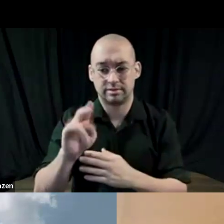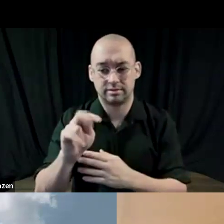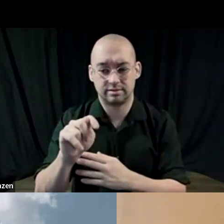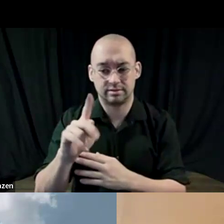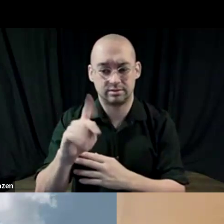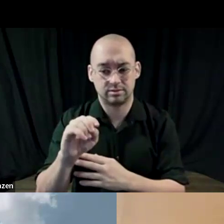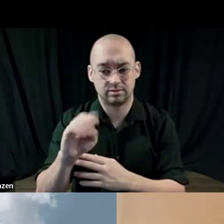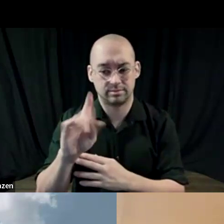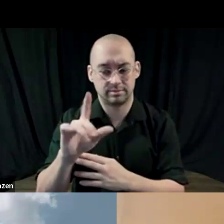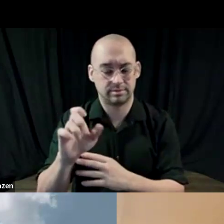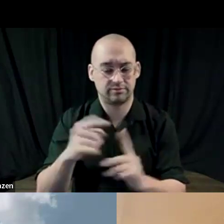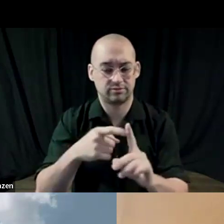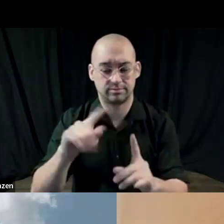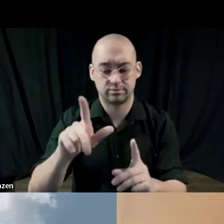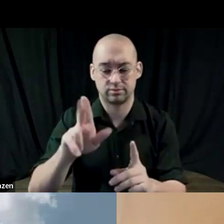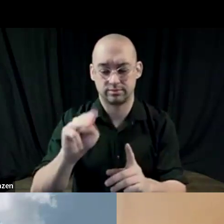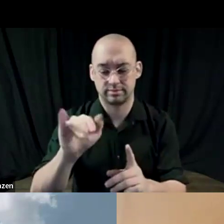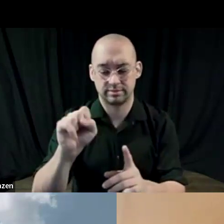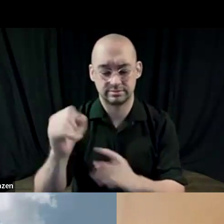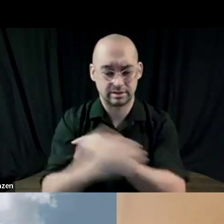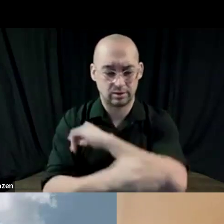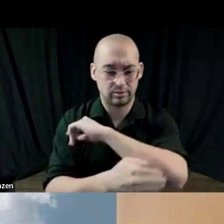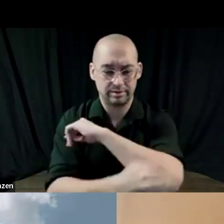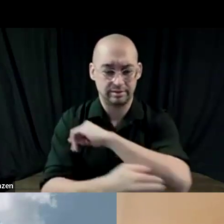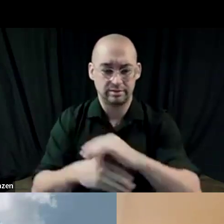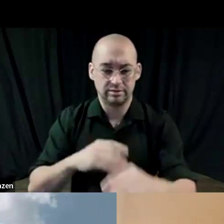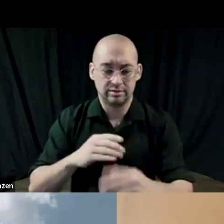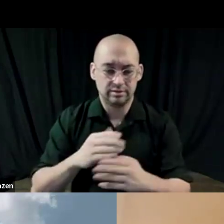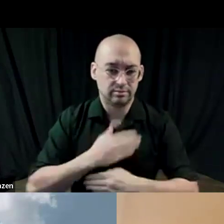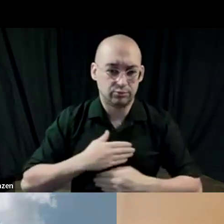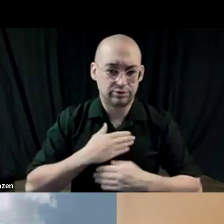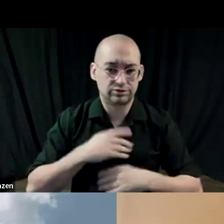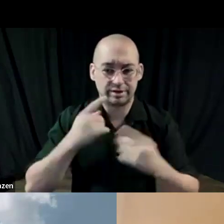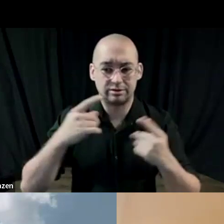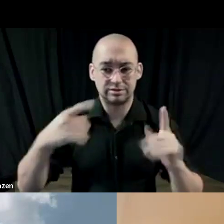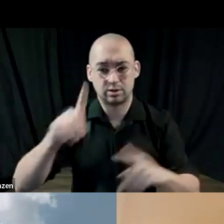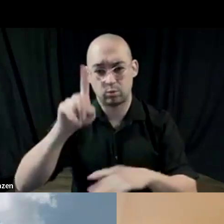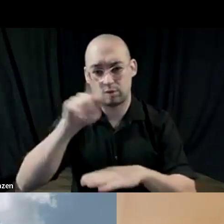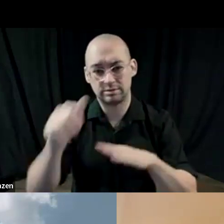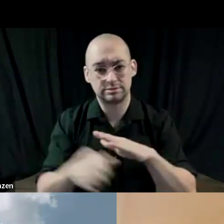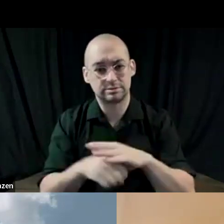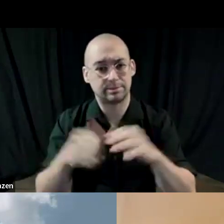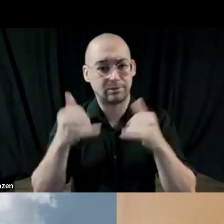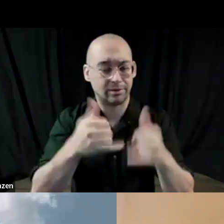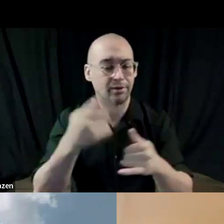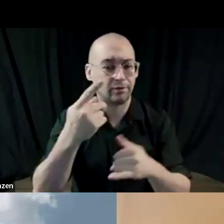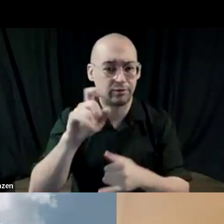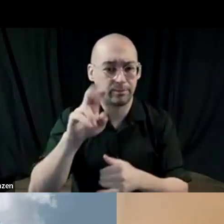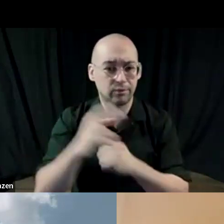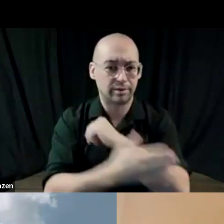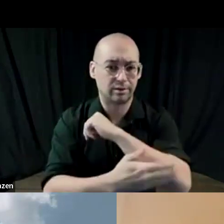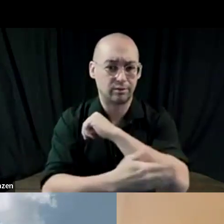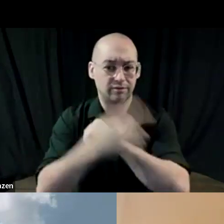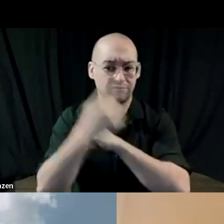is for you, Alex. So I really appreciate, the announcement that there'll be one subgrant per county, for the digital